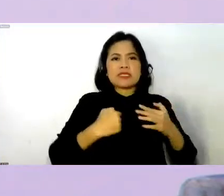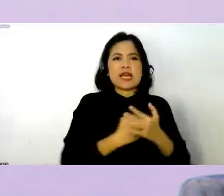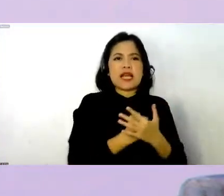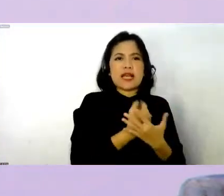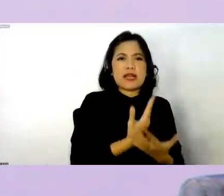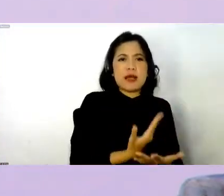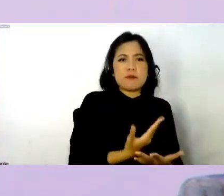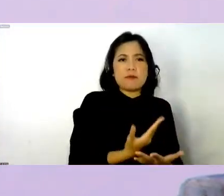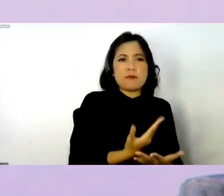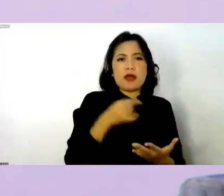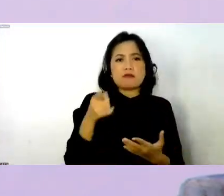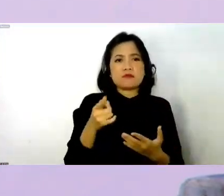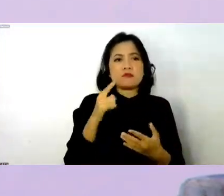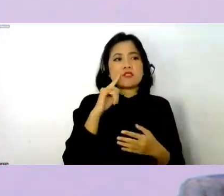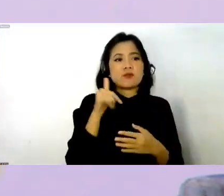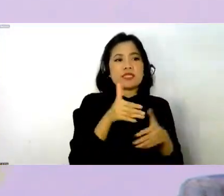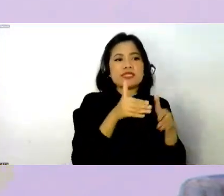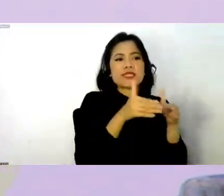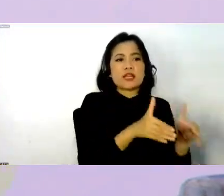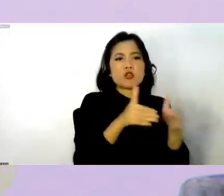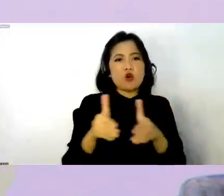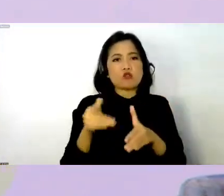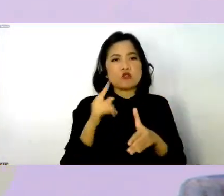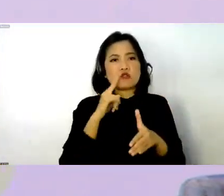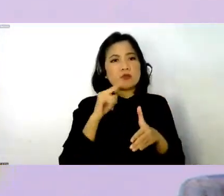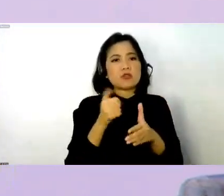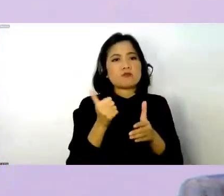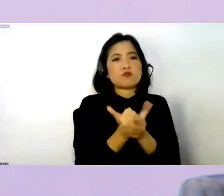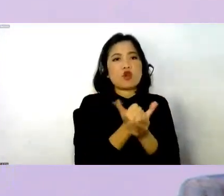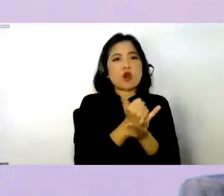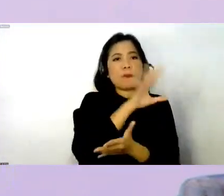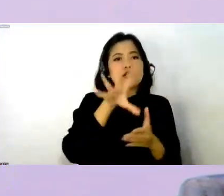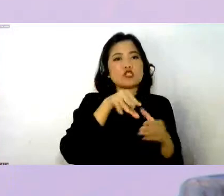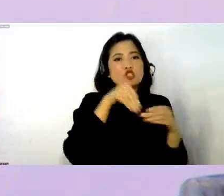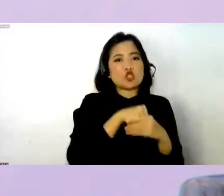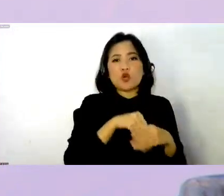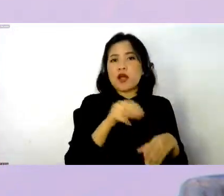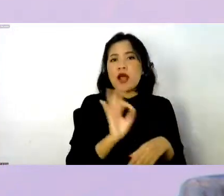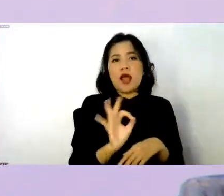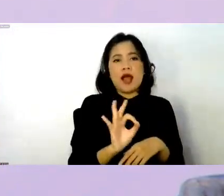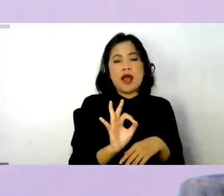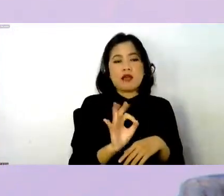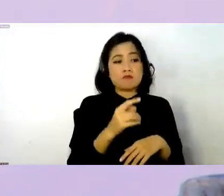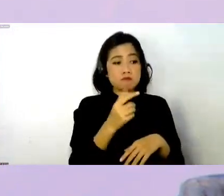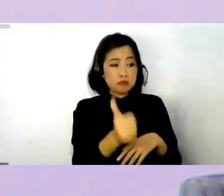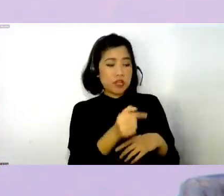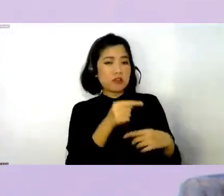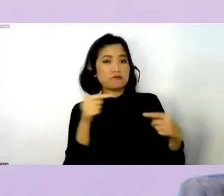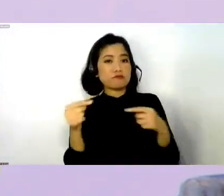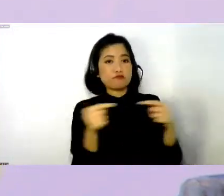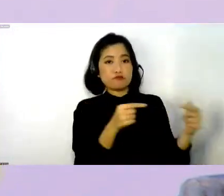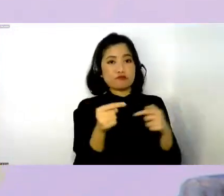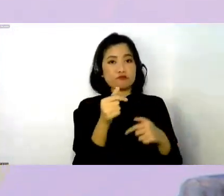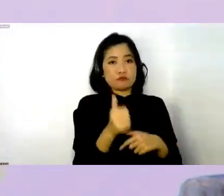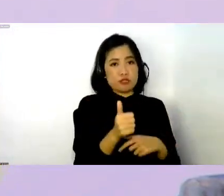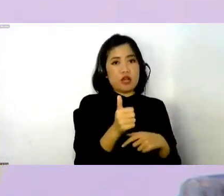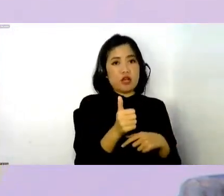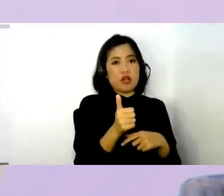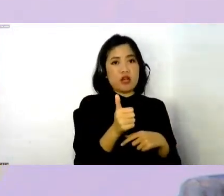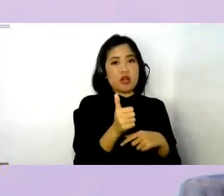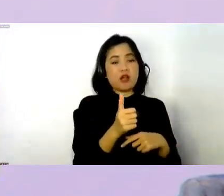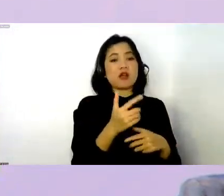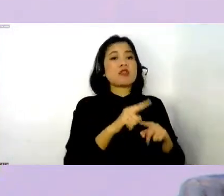headcount index, the P1, P2, and usually, of course, I mean, the chair